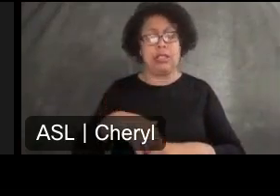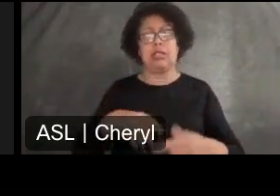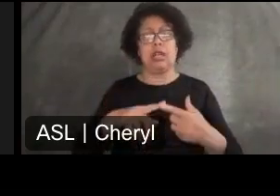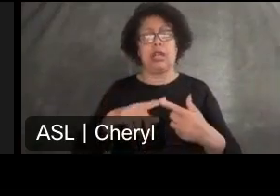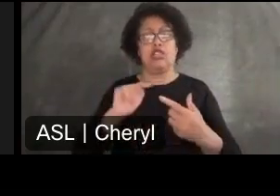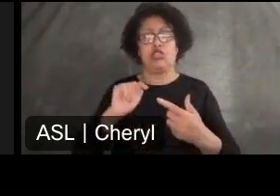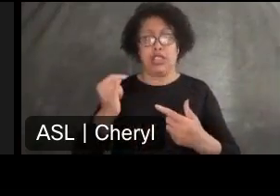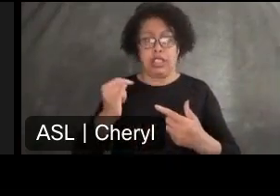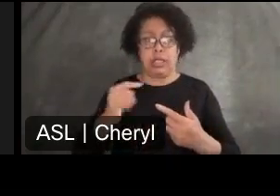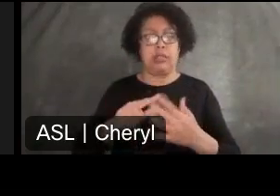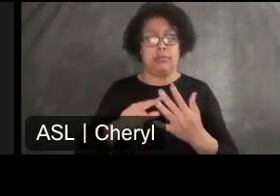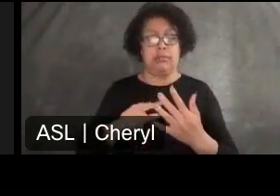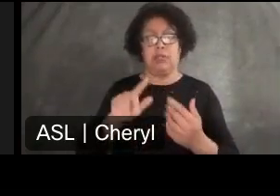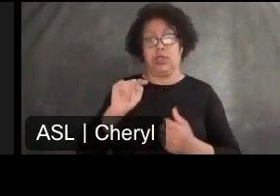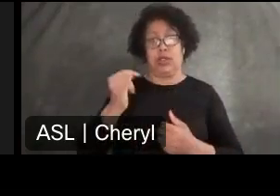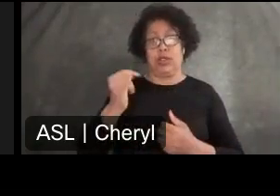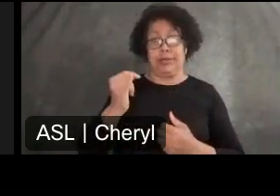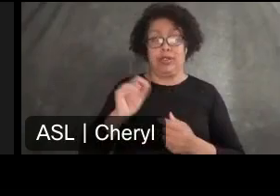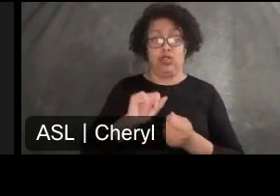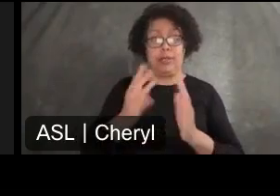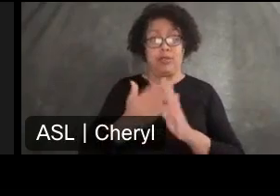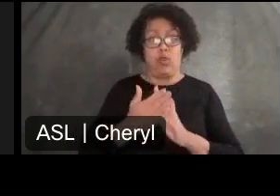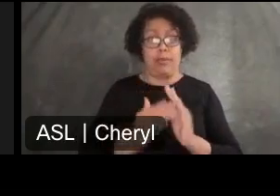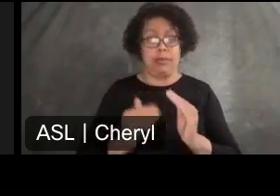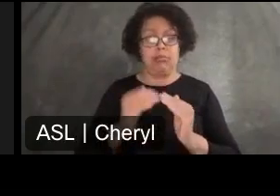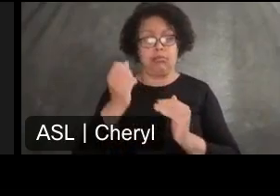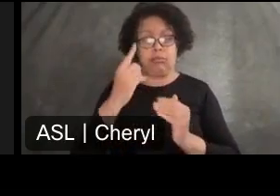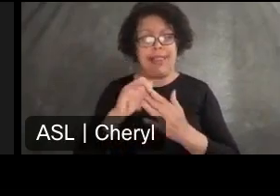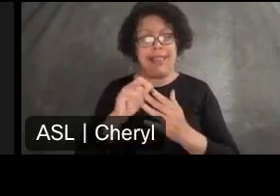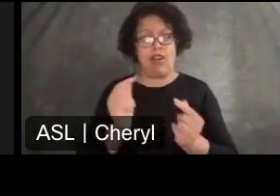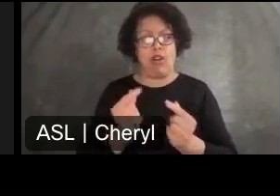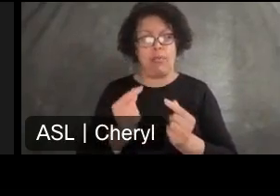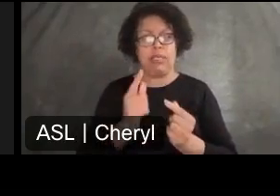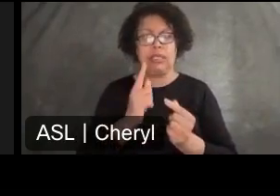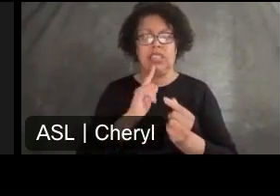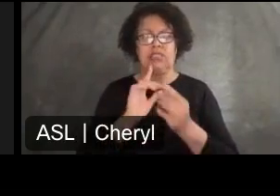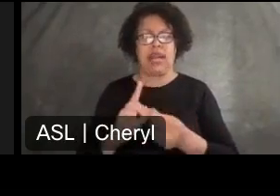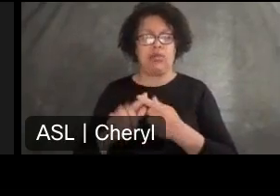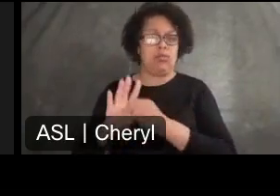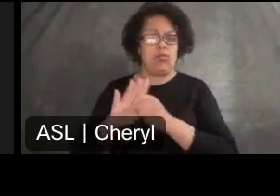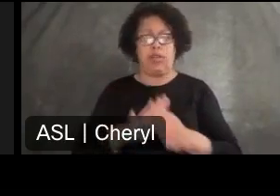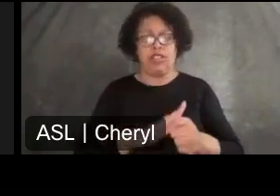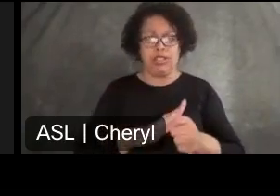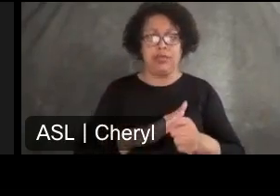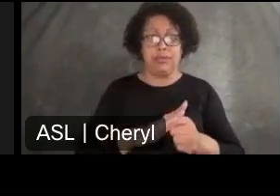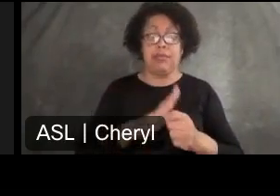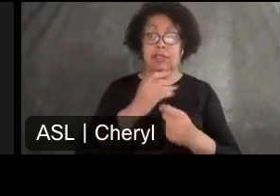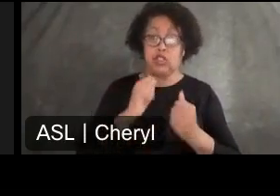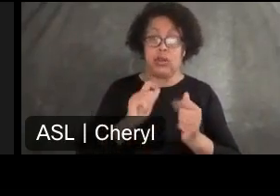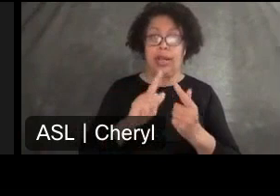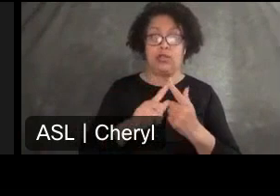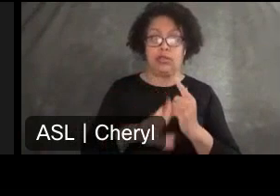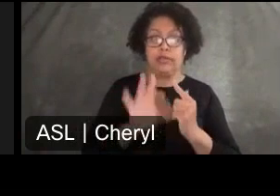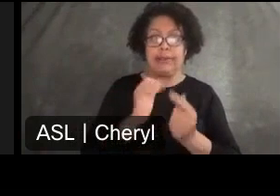Transformative justice understands harm as rooted in oppression and seeks to cultivate safety,